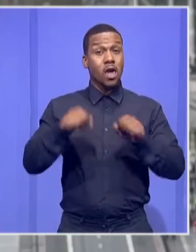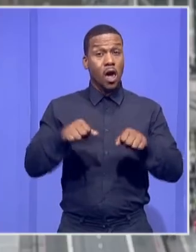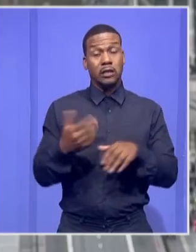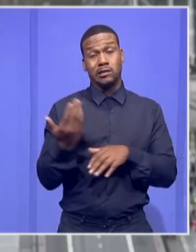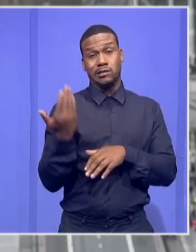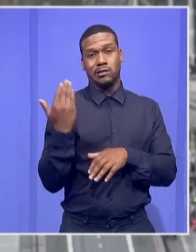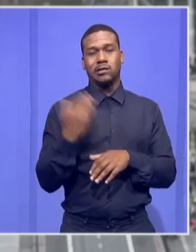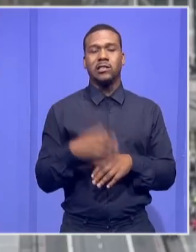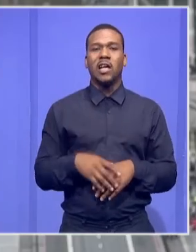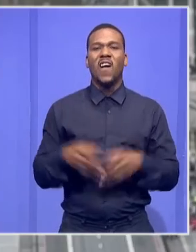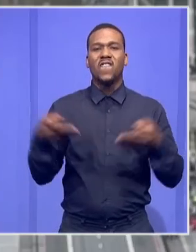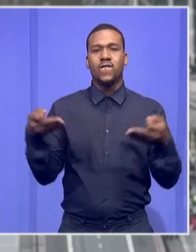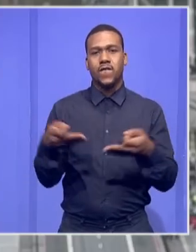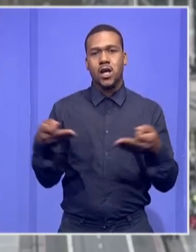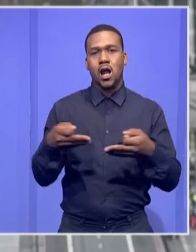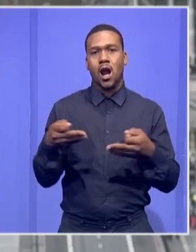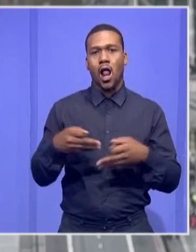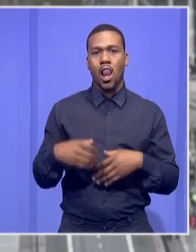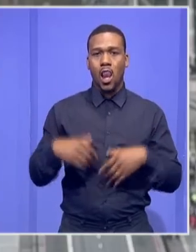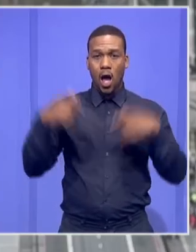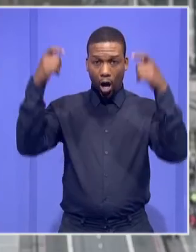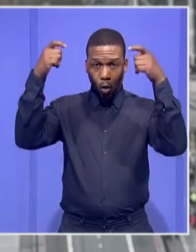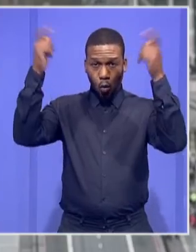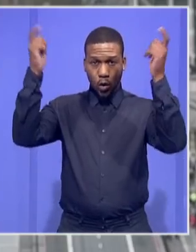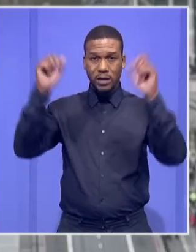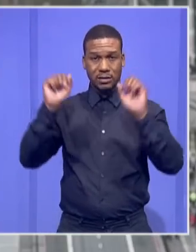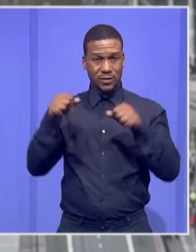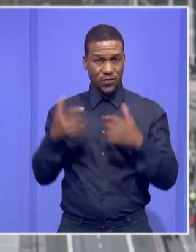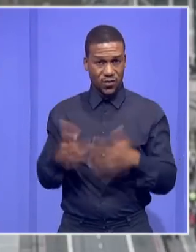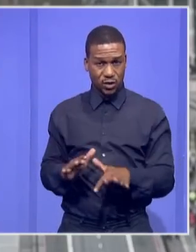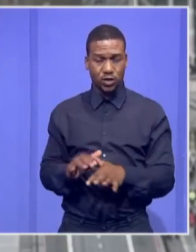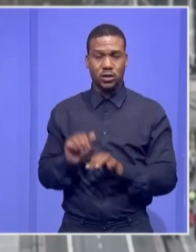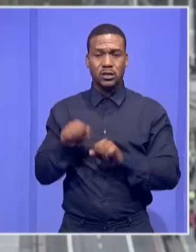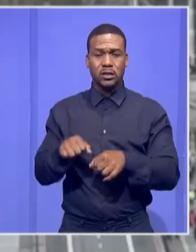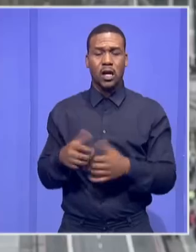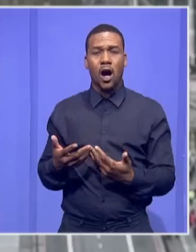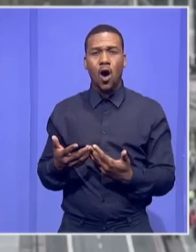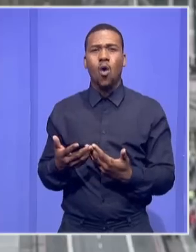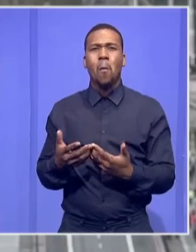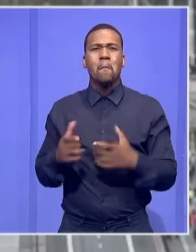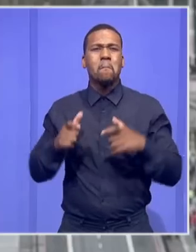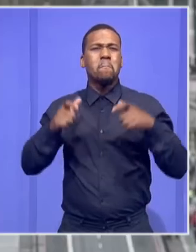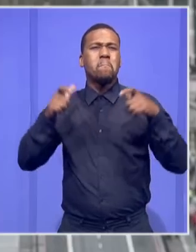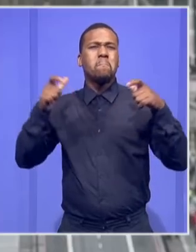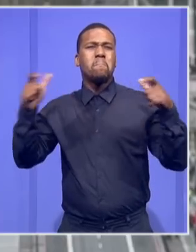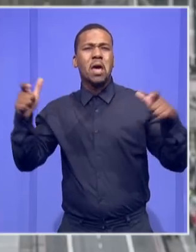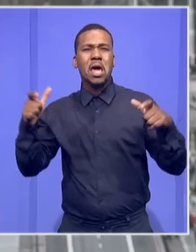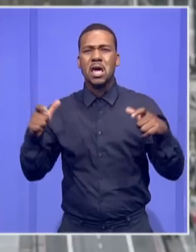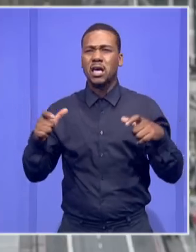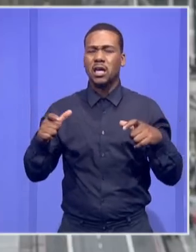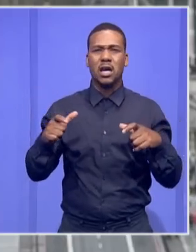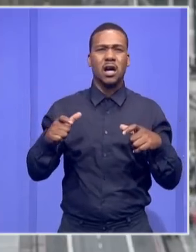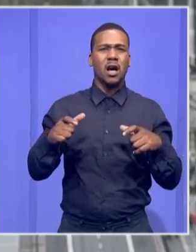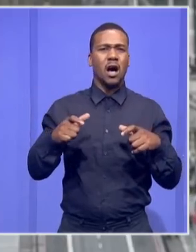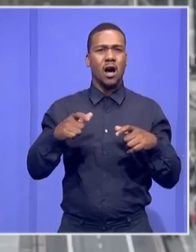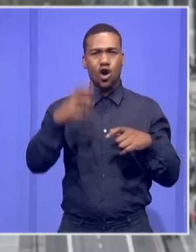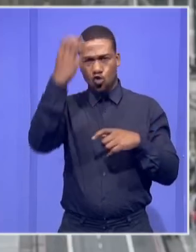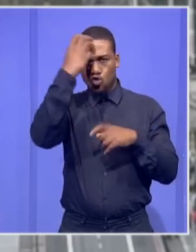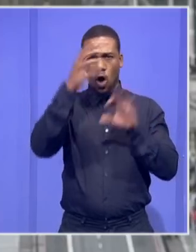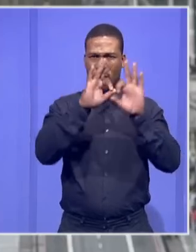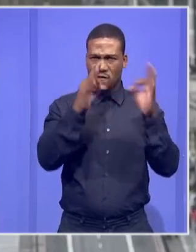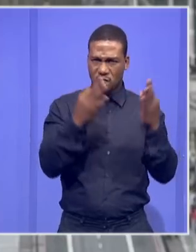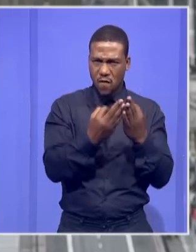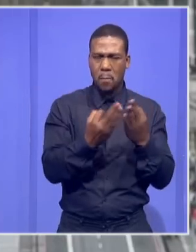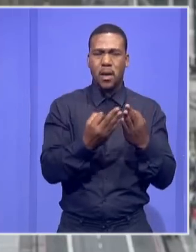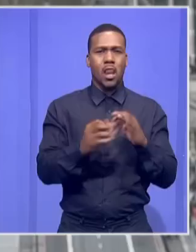Platinum Jubilee, there have actually been a few years now of major royal events, which is very unusual. But London